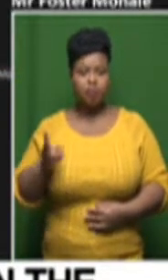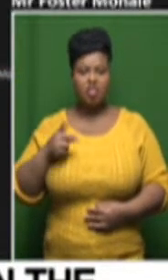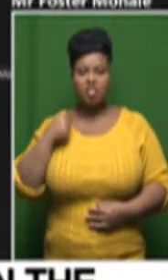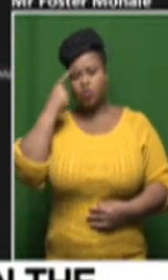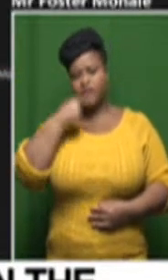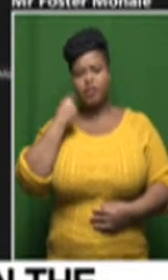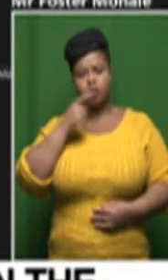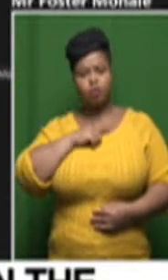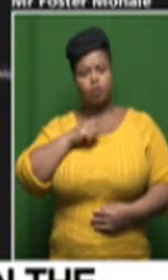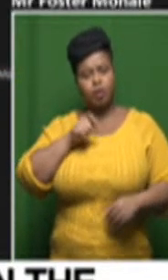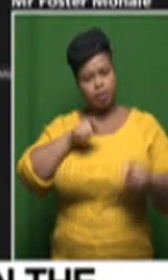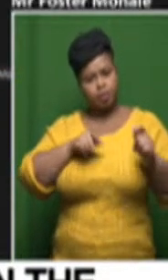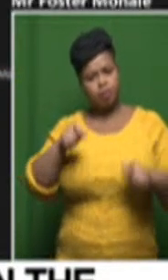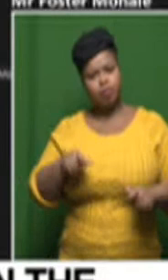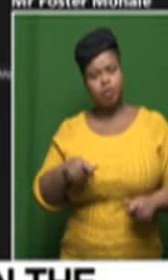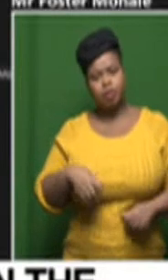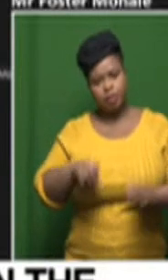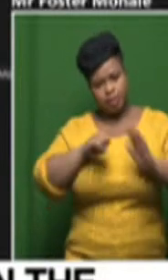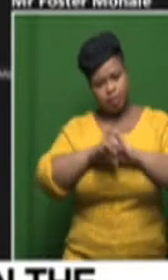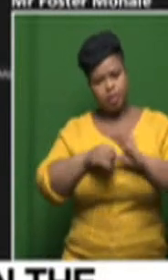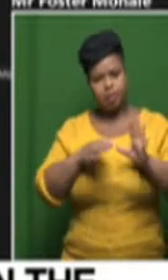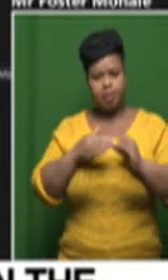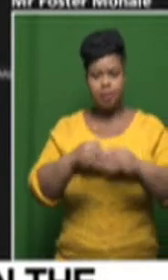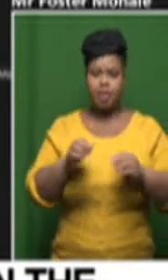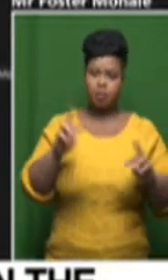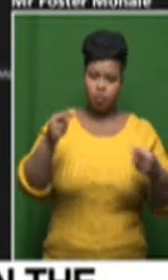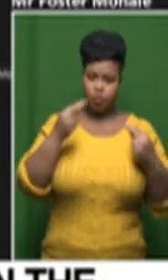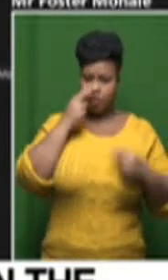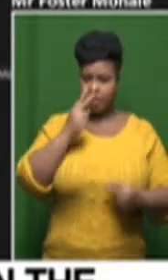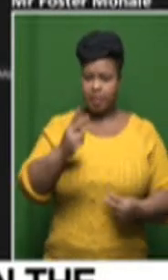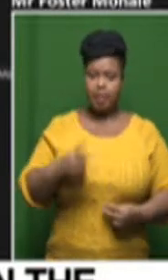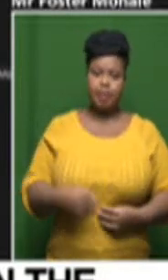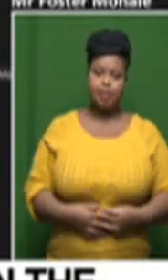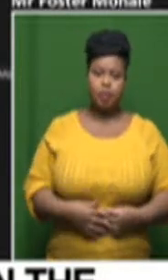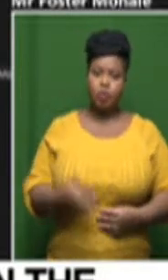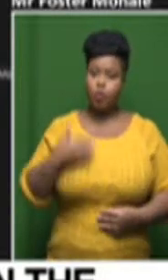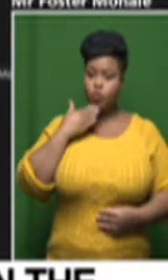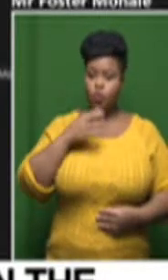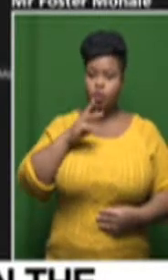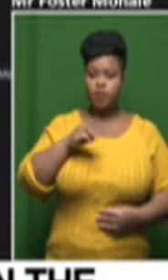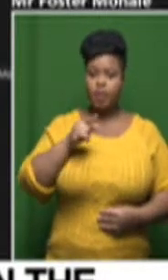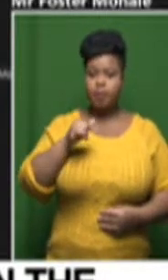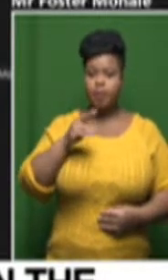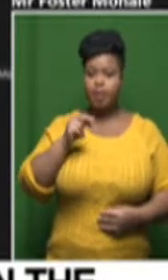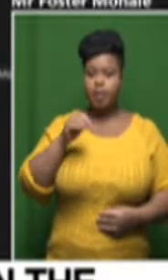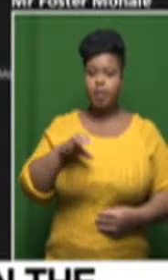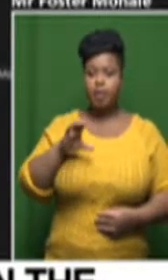face so that people, the media, members of the public, will see who's Velemin Kamfa.